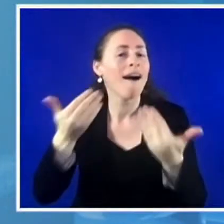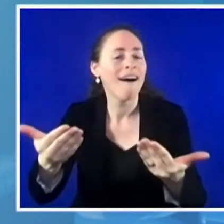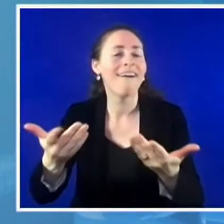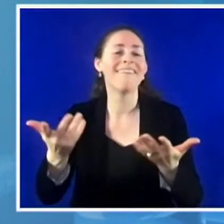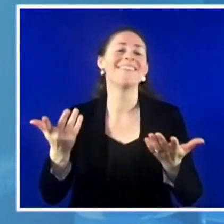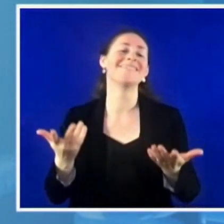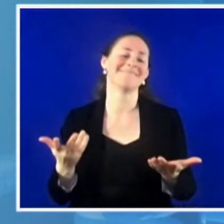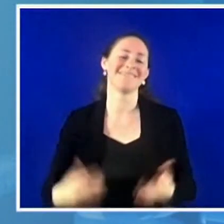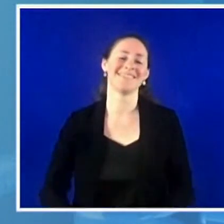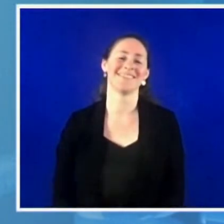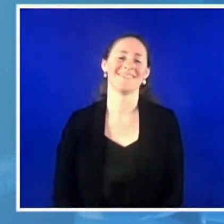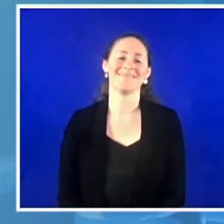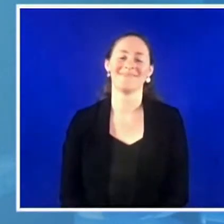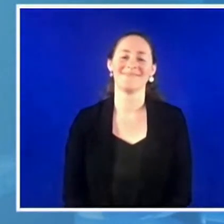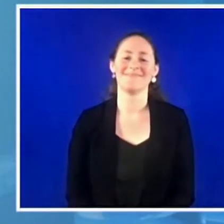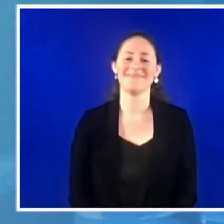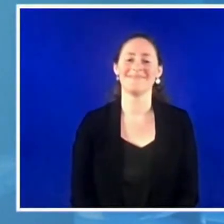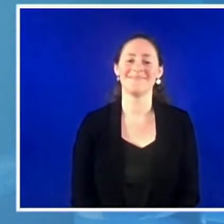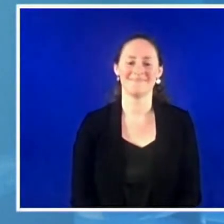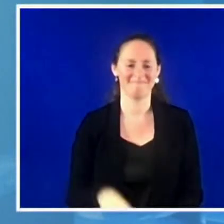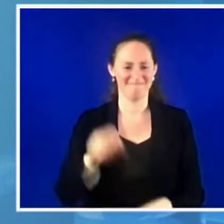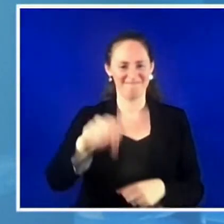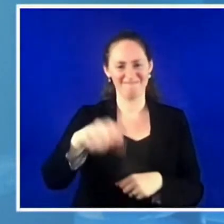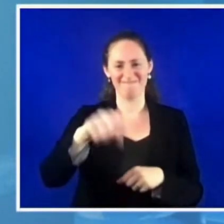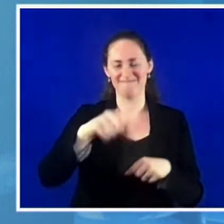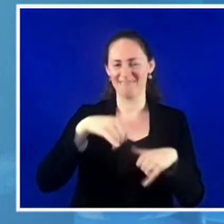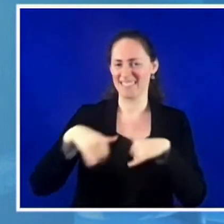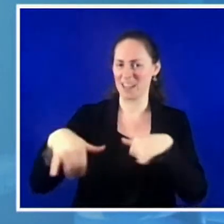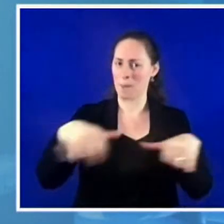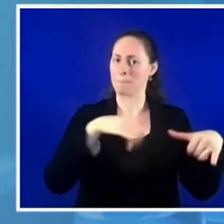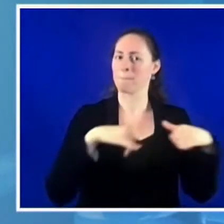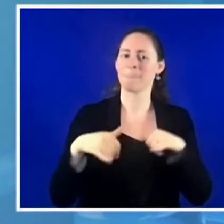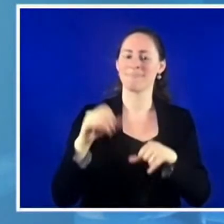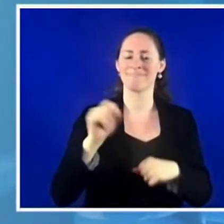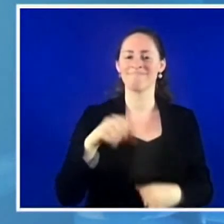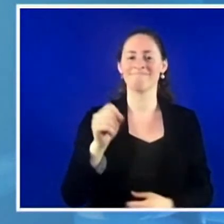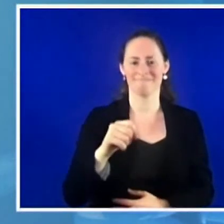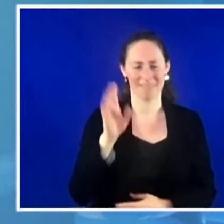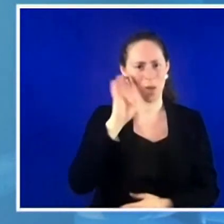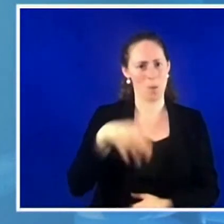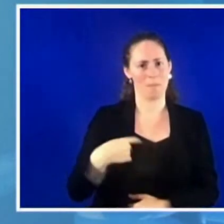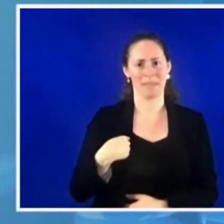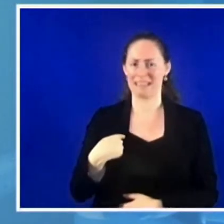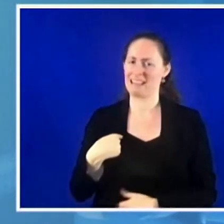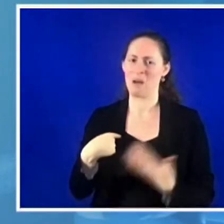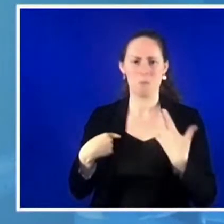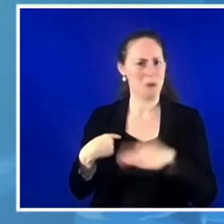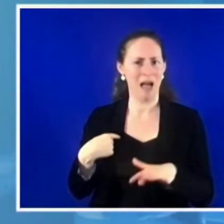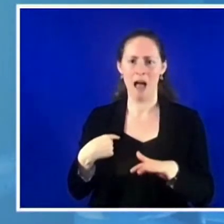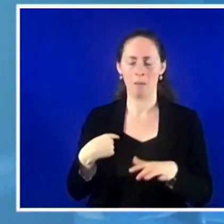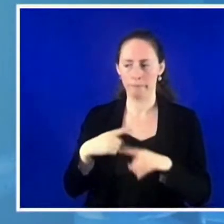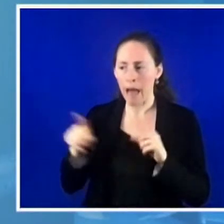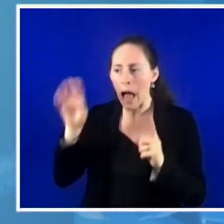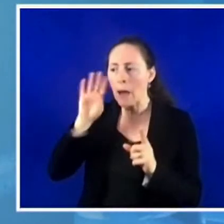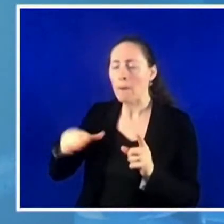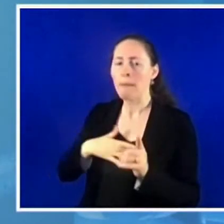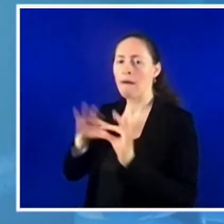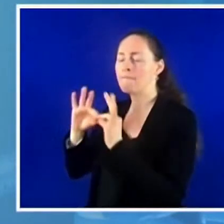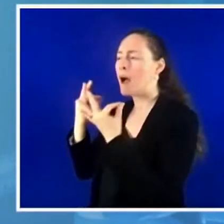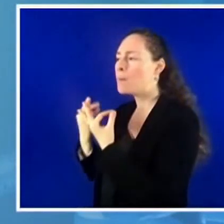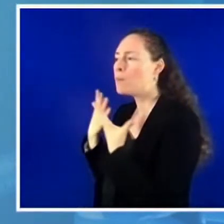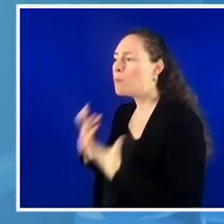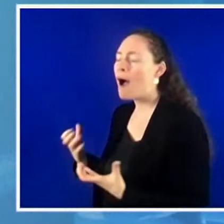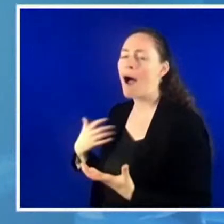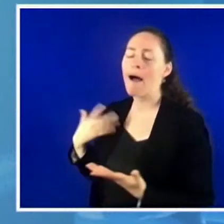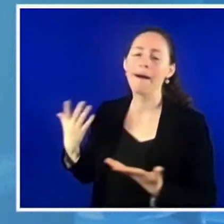gratifying. No, I don't want it. My family wants me to have it. I'm choosing not to have it, validating the choice, having him come back a month later for